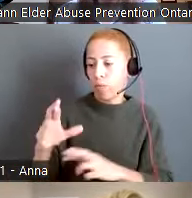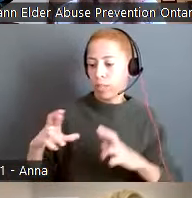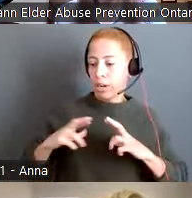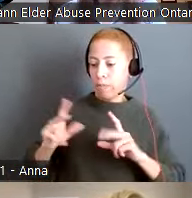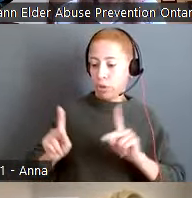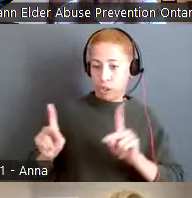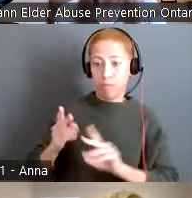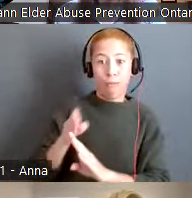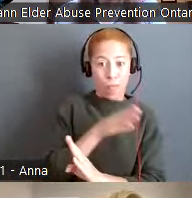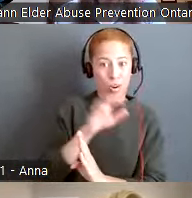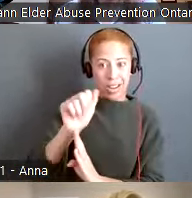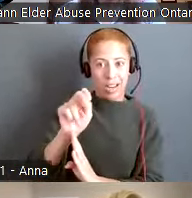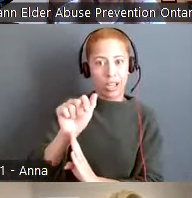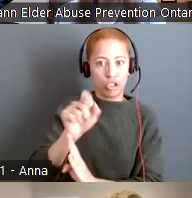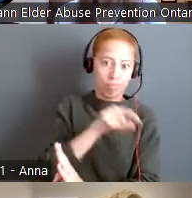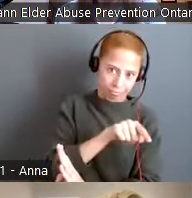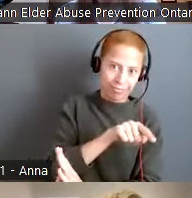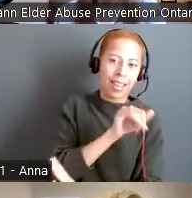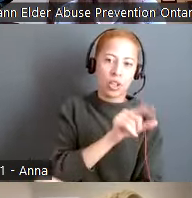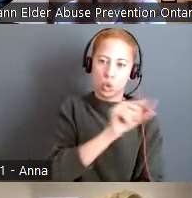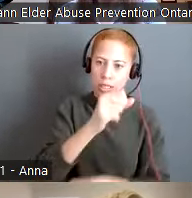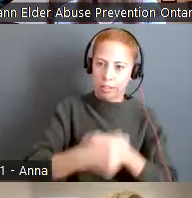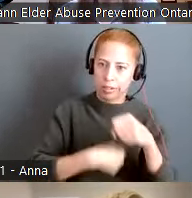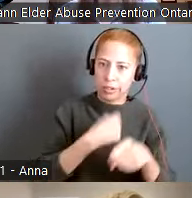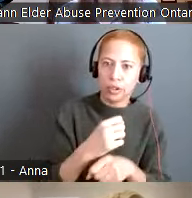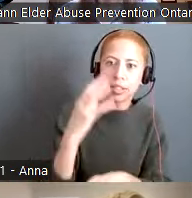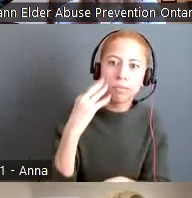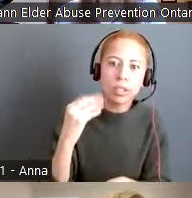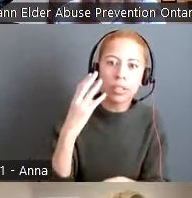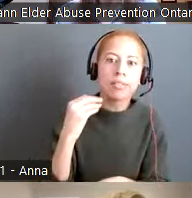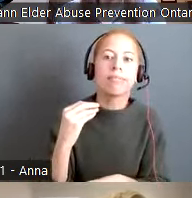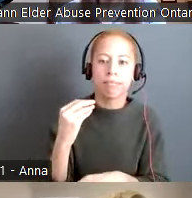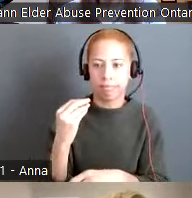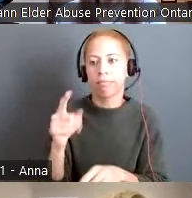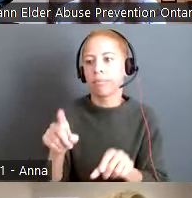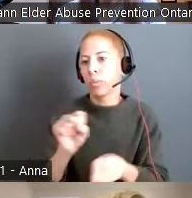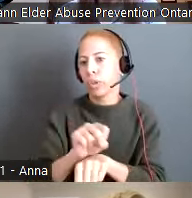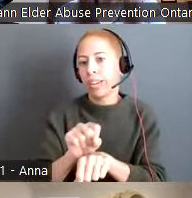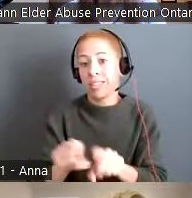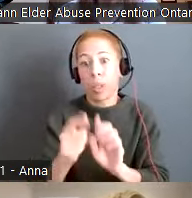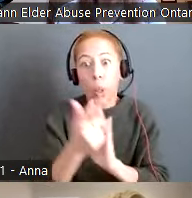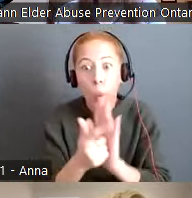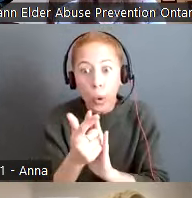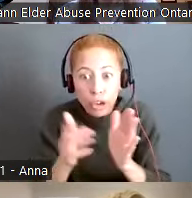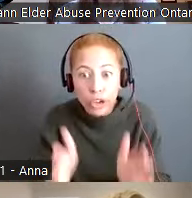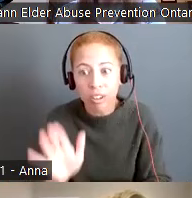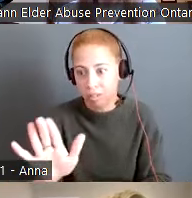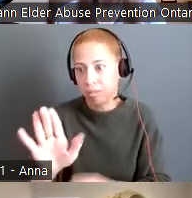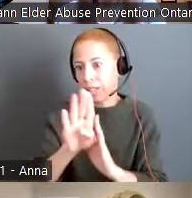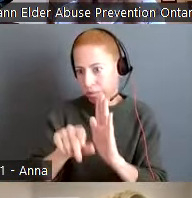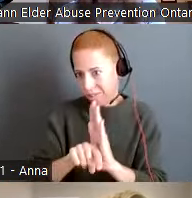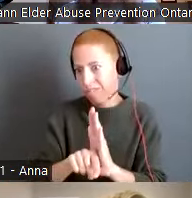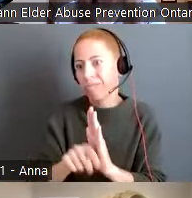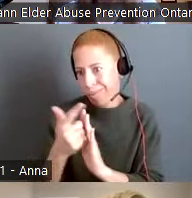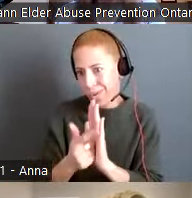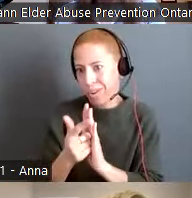and she's got 20 years of experience working as as a lawyer. That's her background as well, defending the